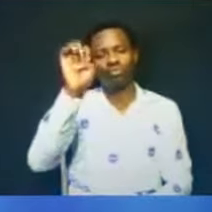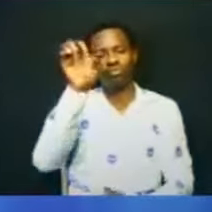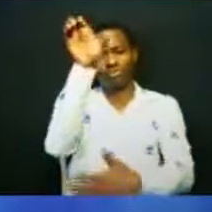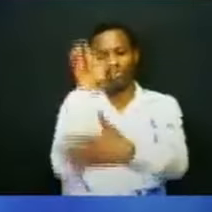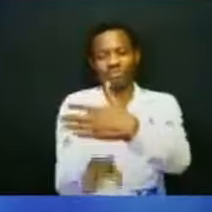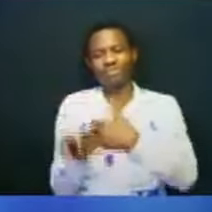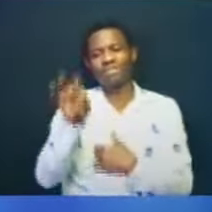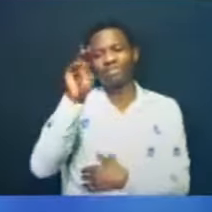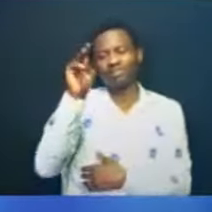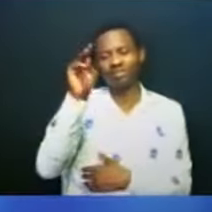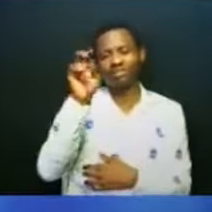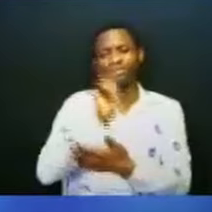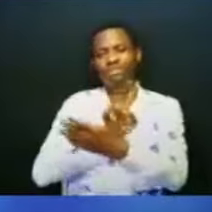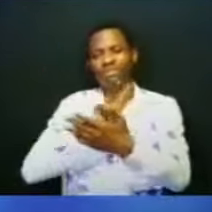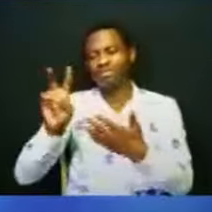1.